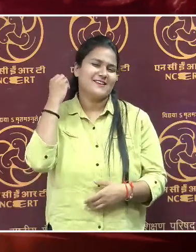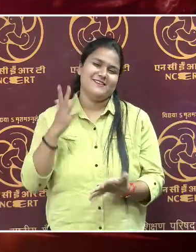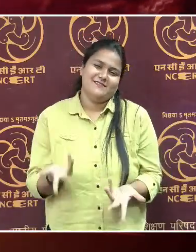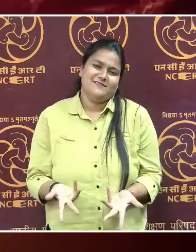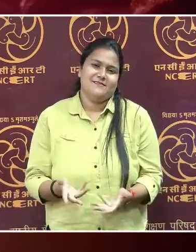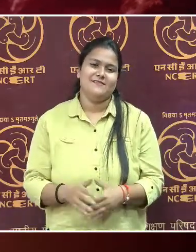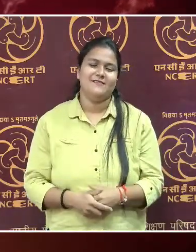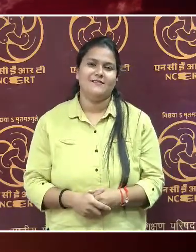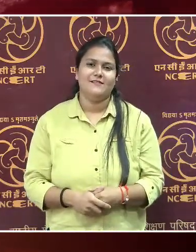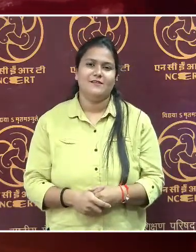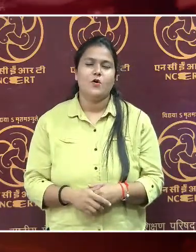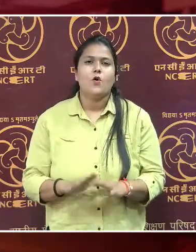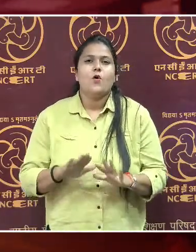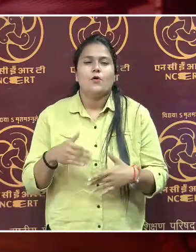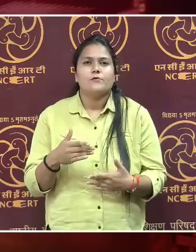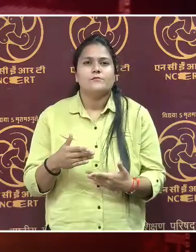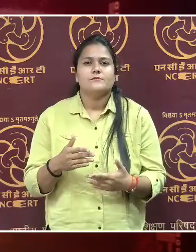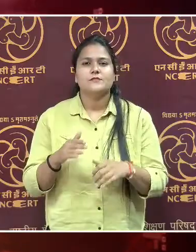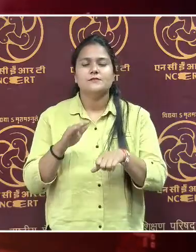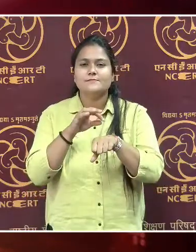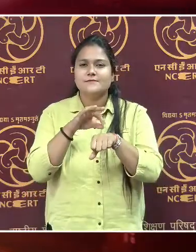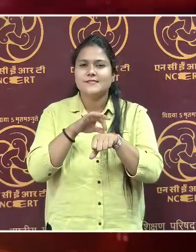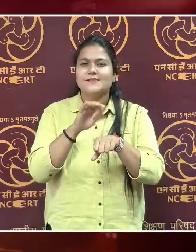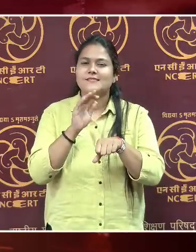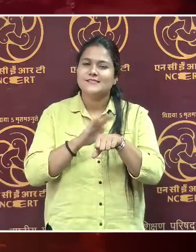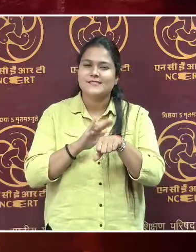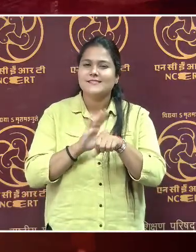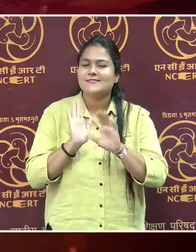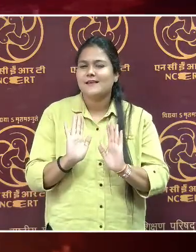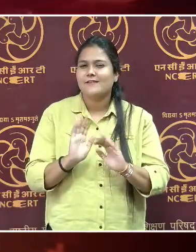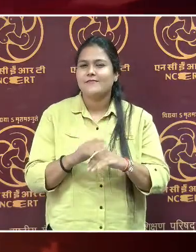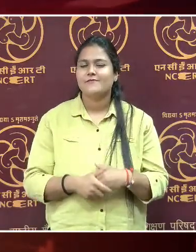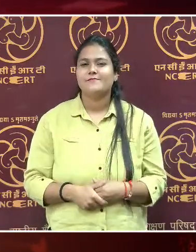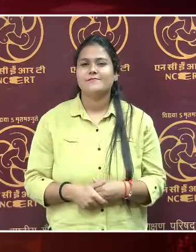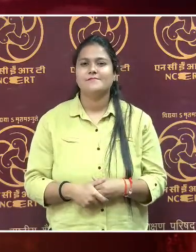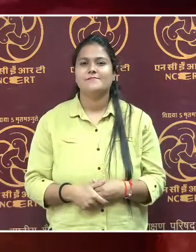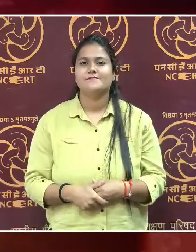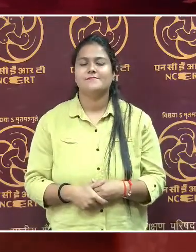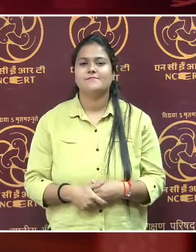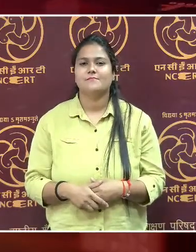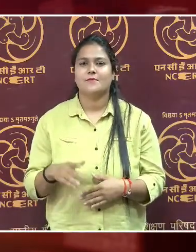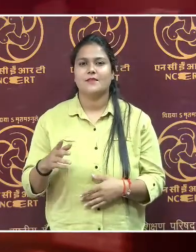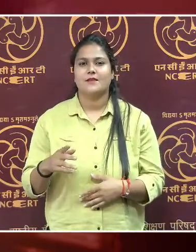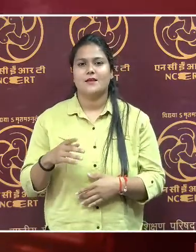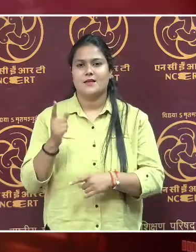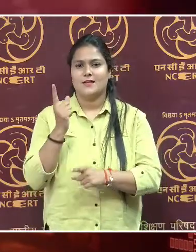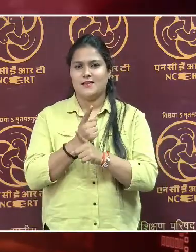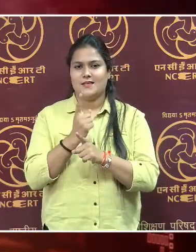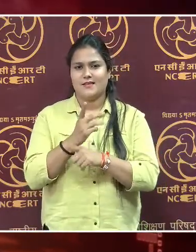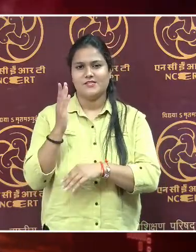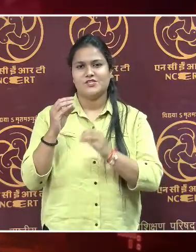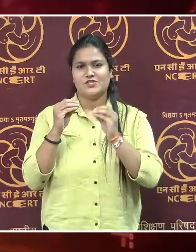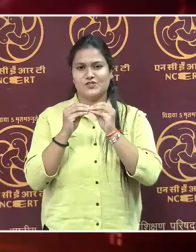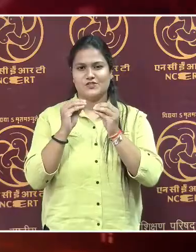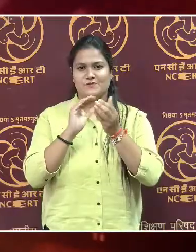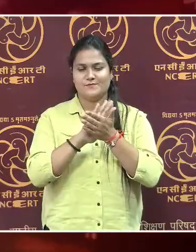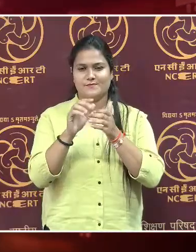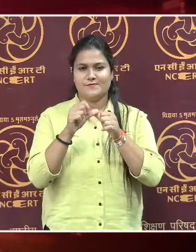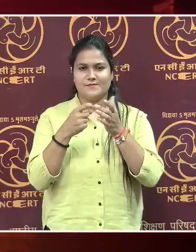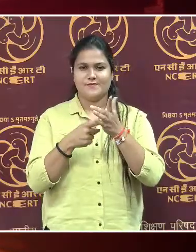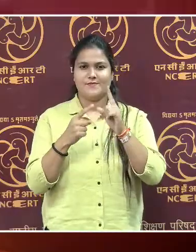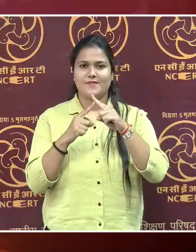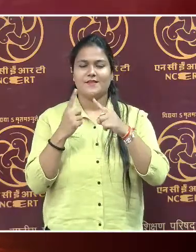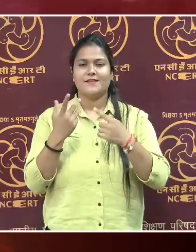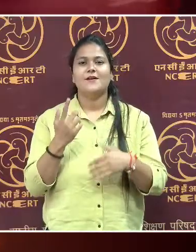more? It's one of the senses, Professor Yes. Bharti. I know I may act like a spoil sport and I may give you the